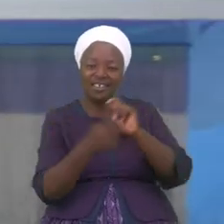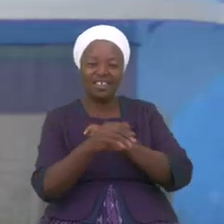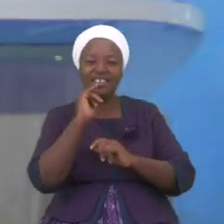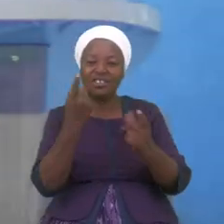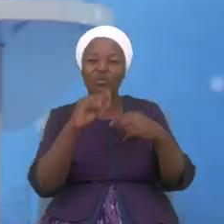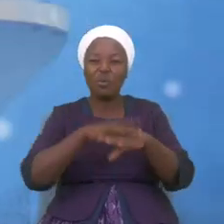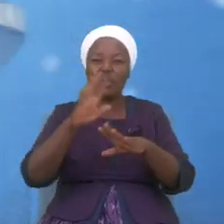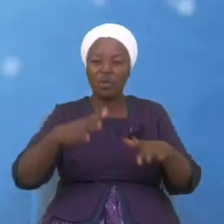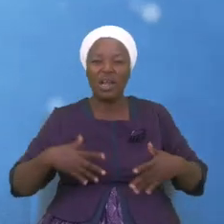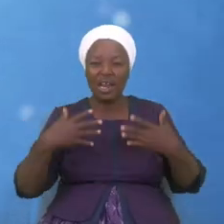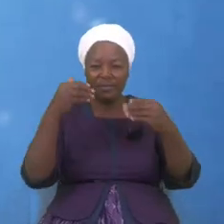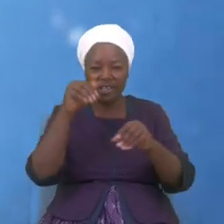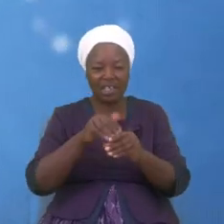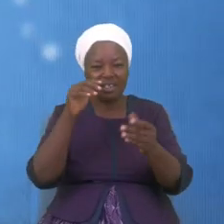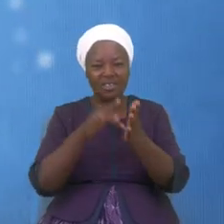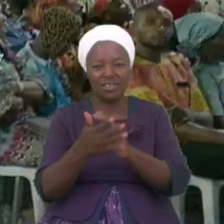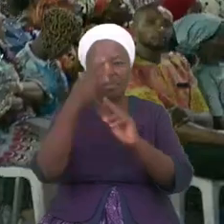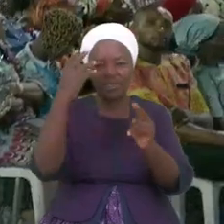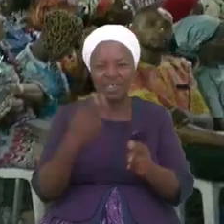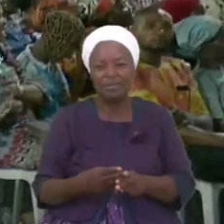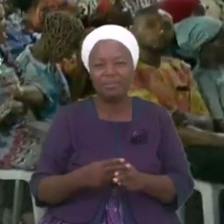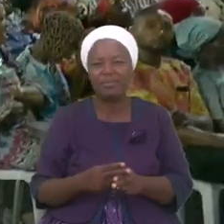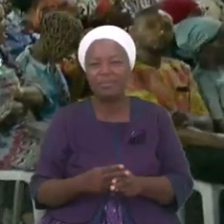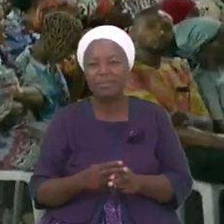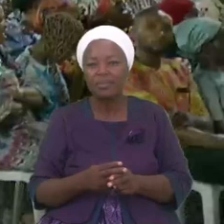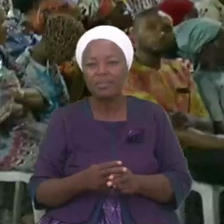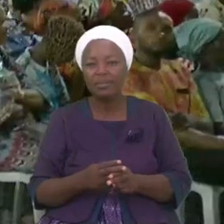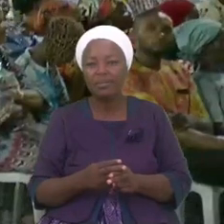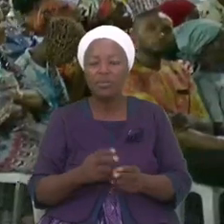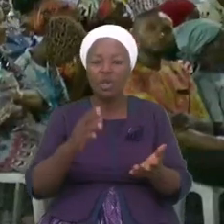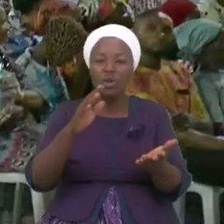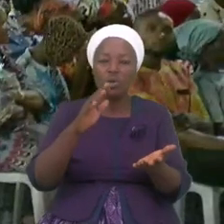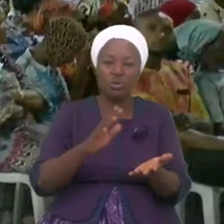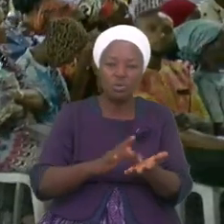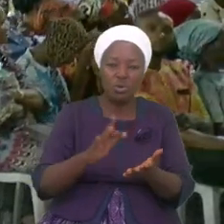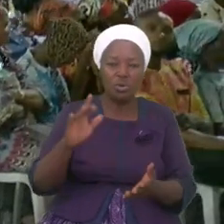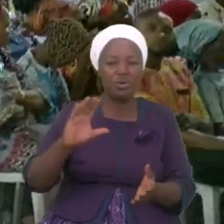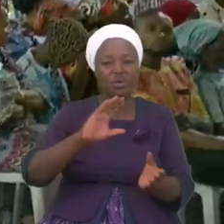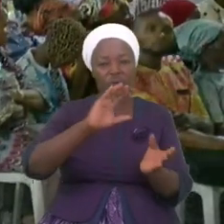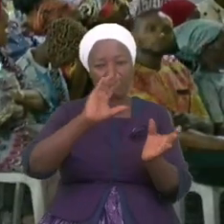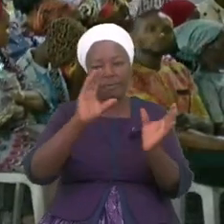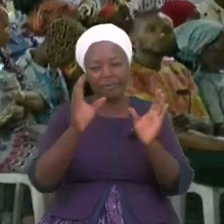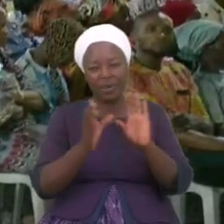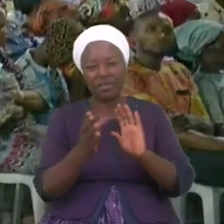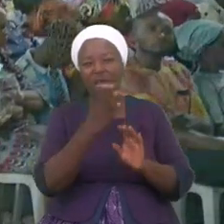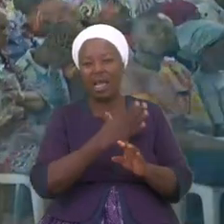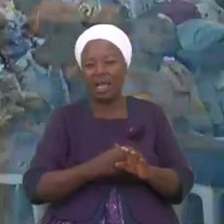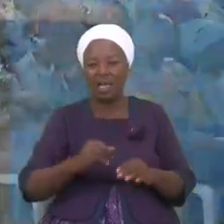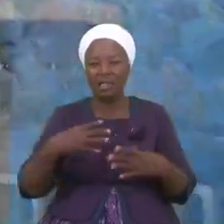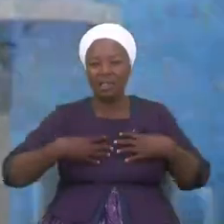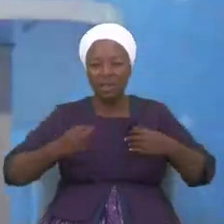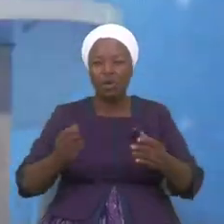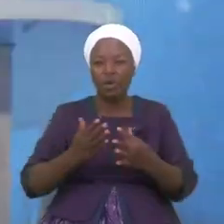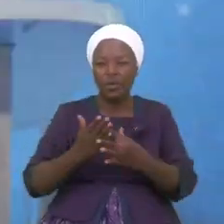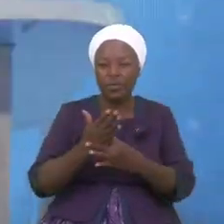your life in Jesus' name. Glorious conversion and cure through